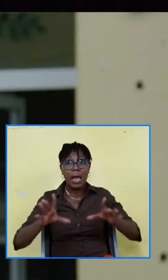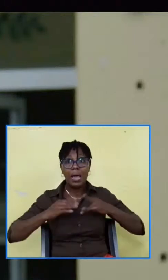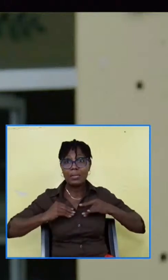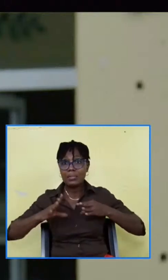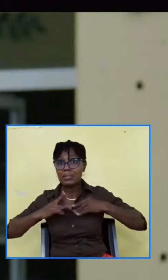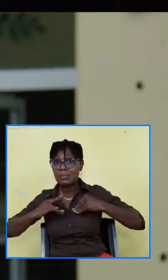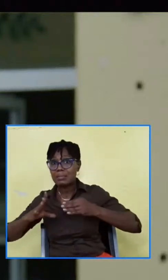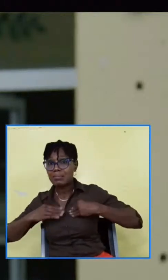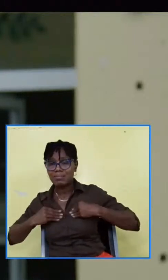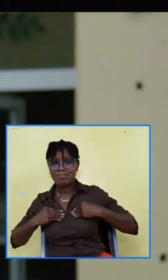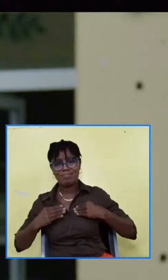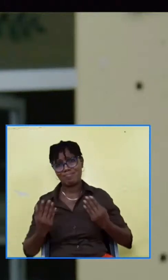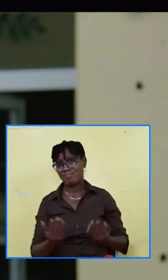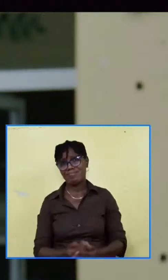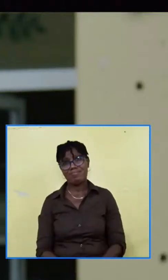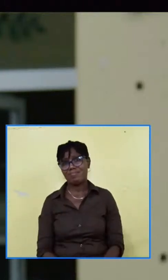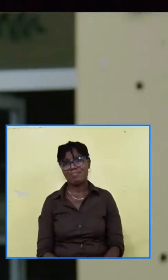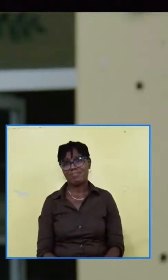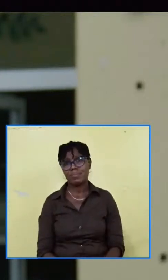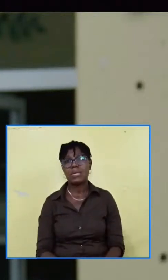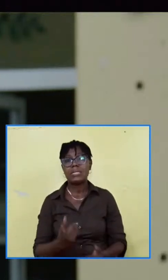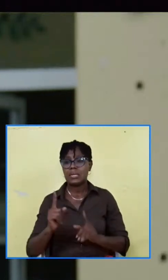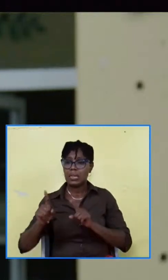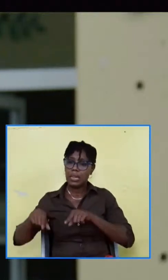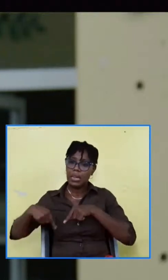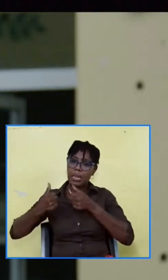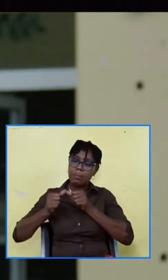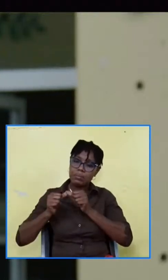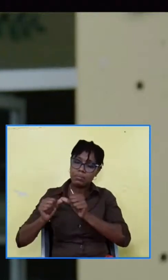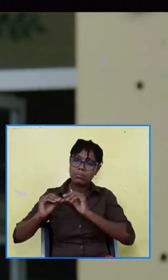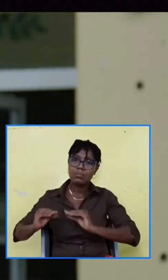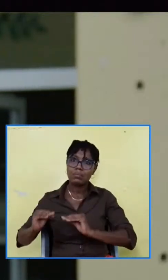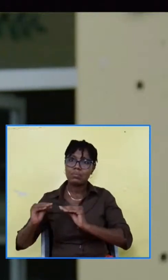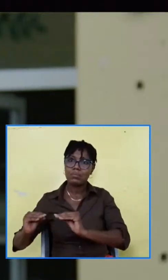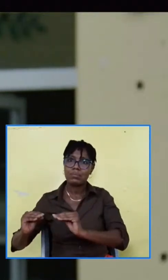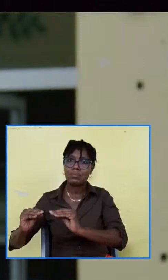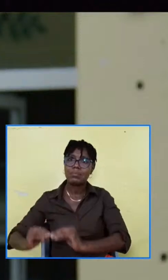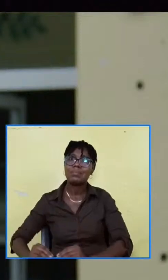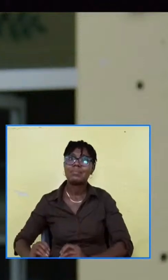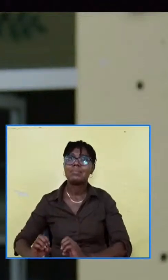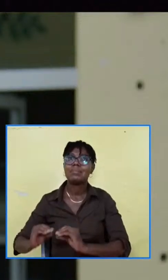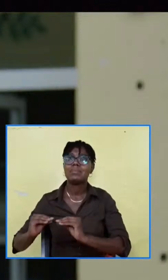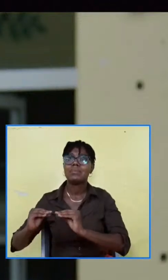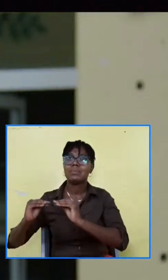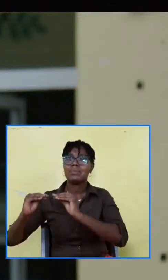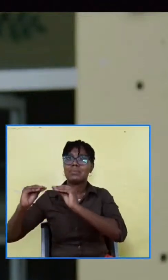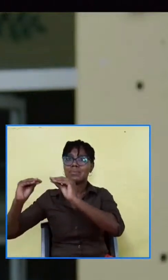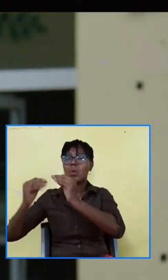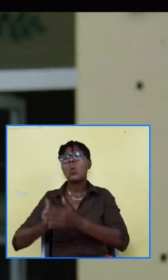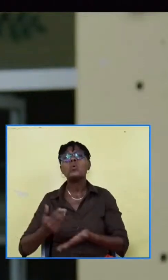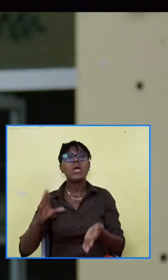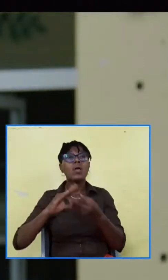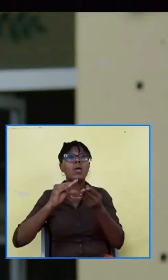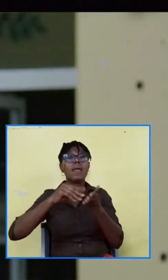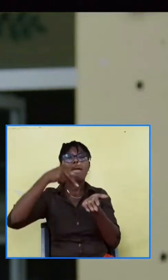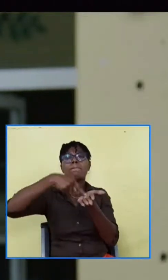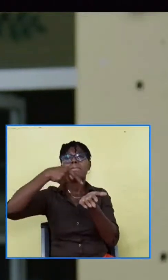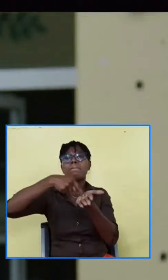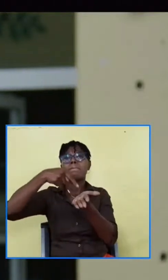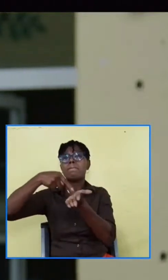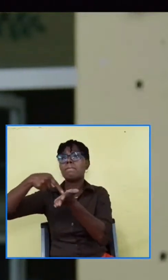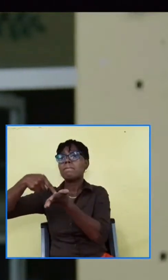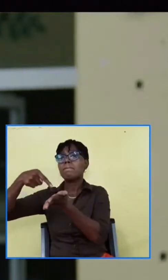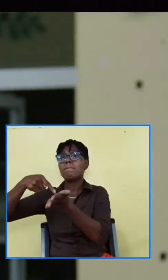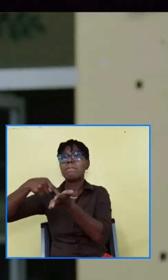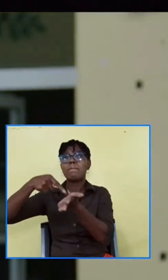more ongoing education, not just that you must pay your contributions, but what you can get out of the